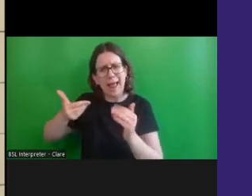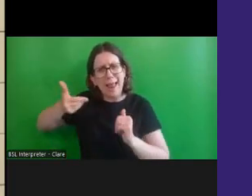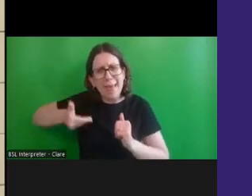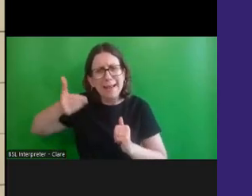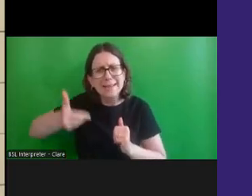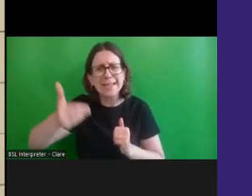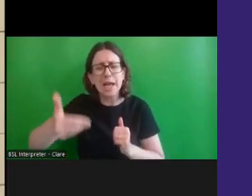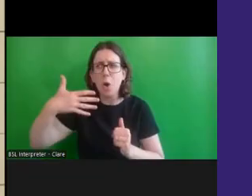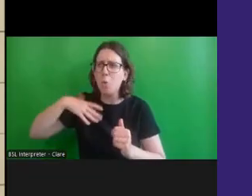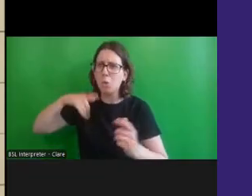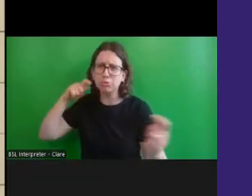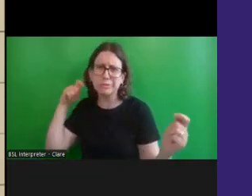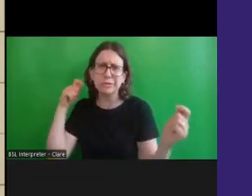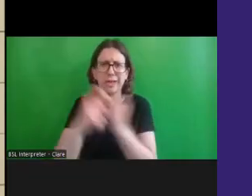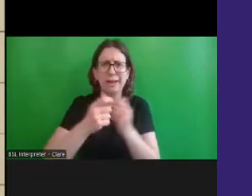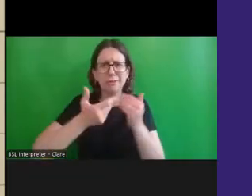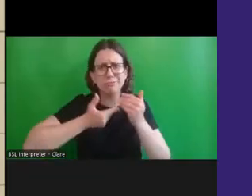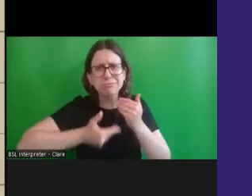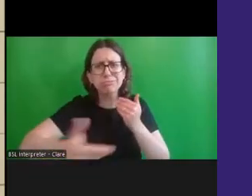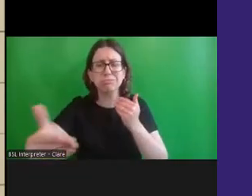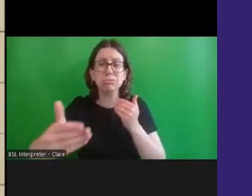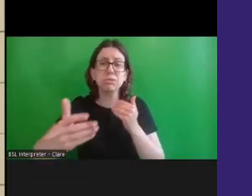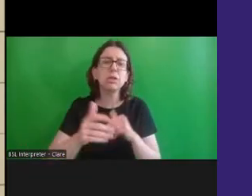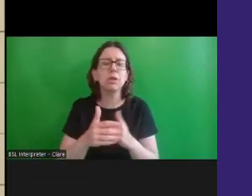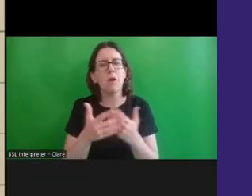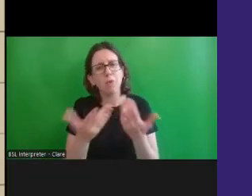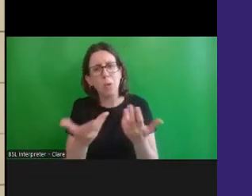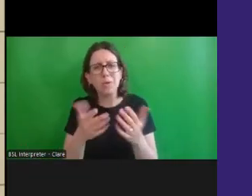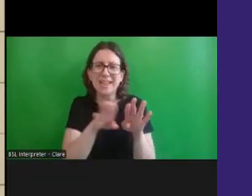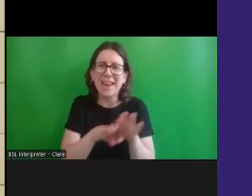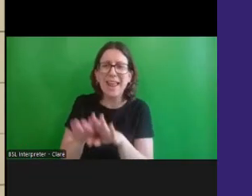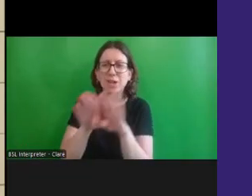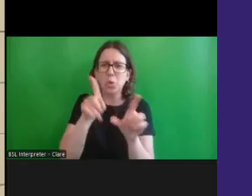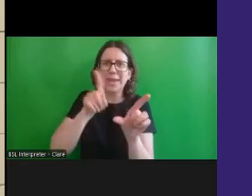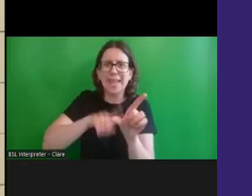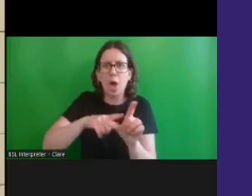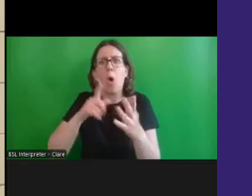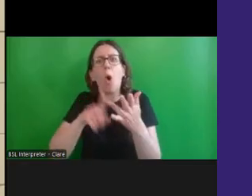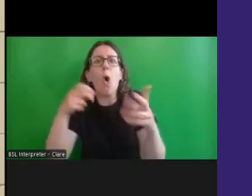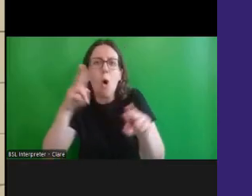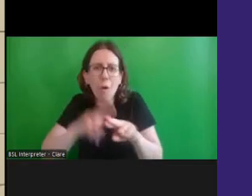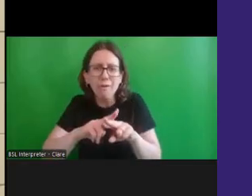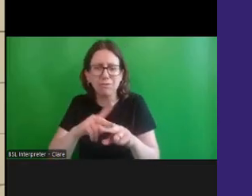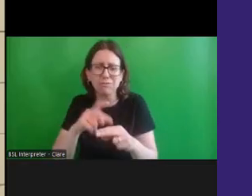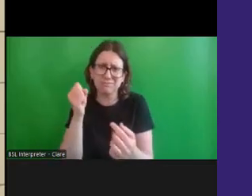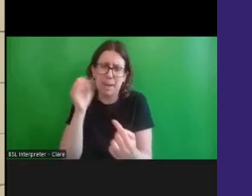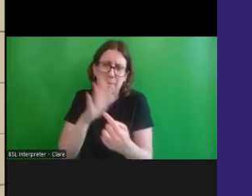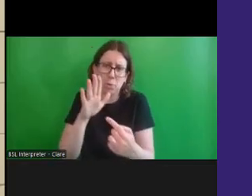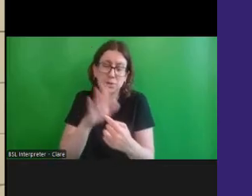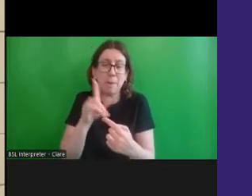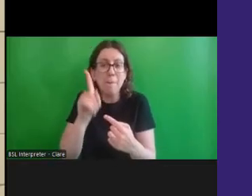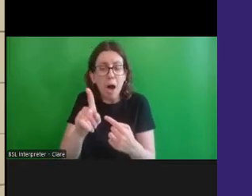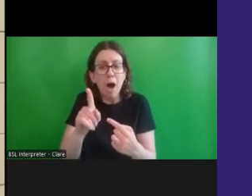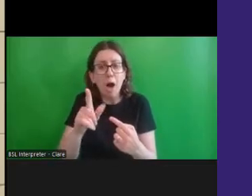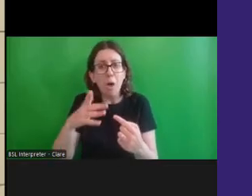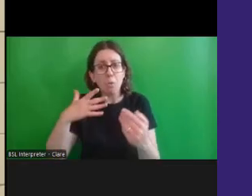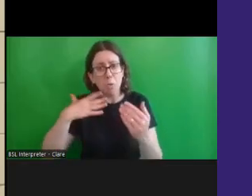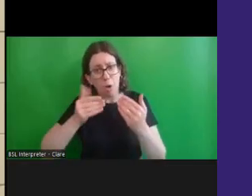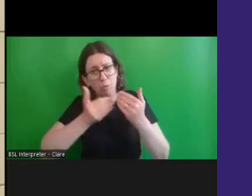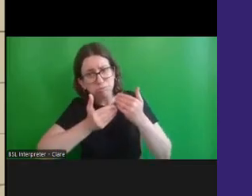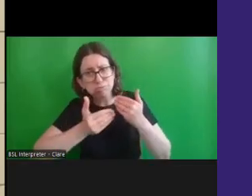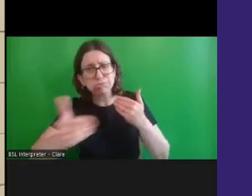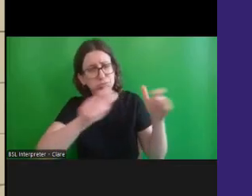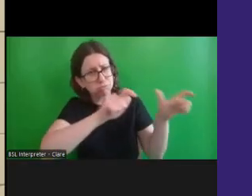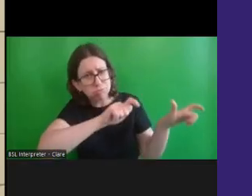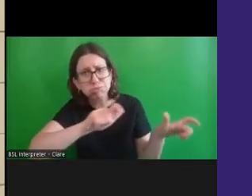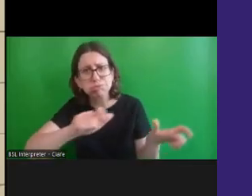know national years of anything are important, valuable, and we hope to have a real impact over the next 6 months and the 12 months total. But we also